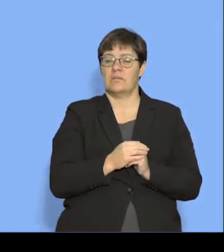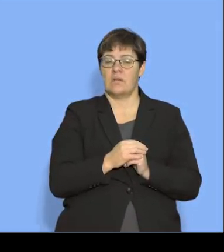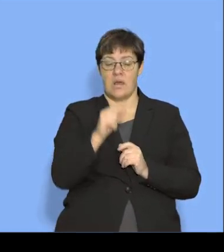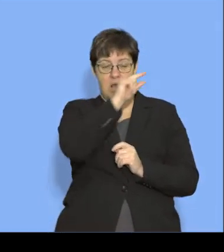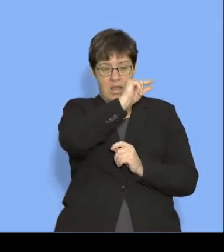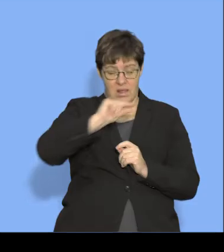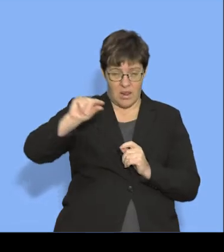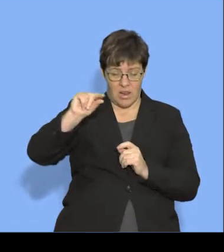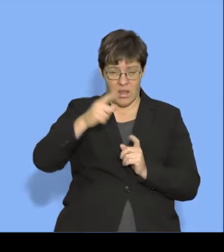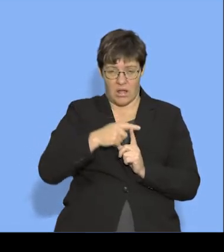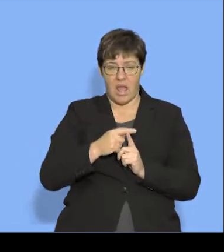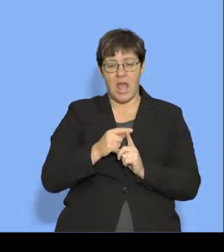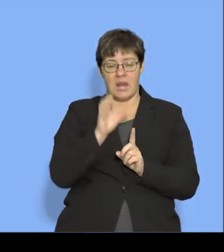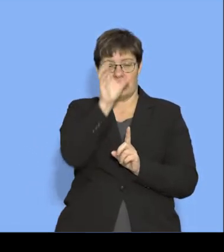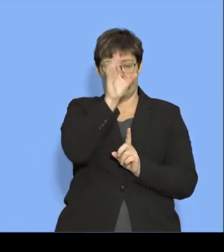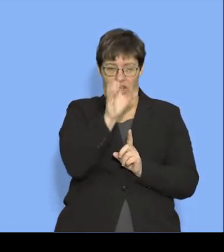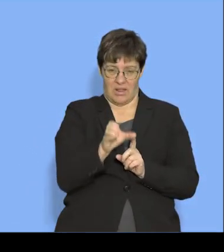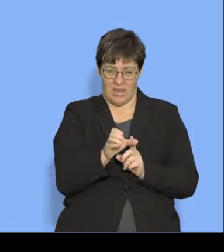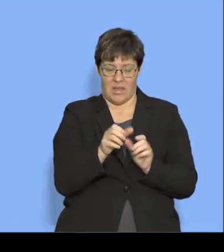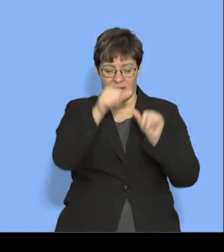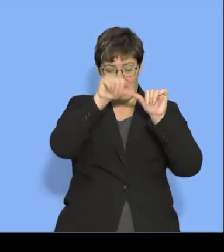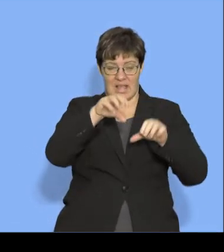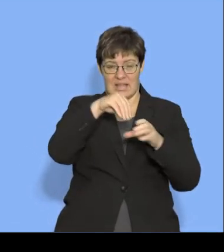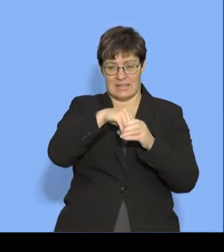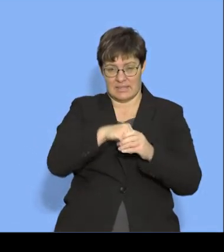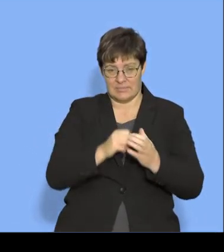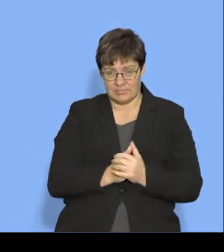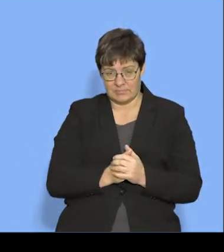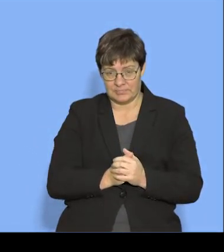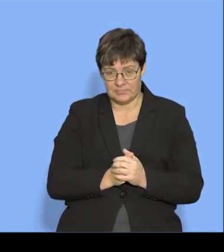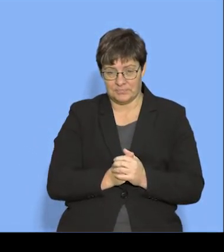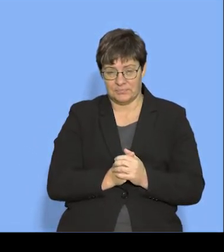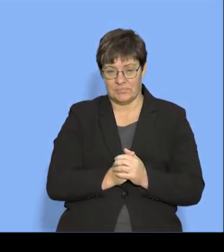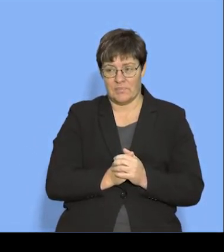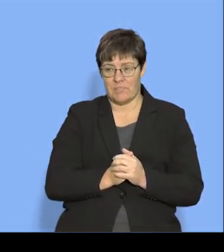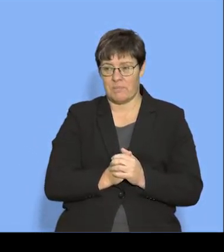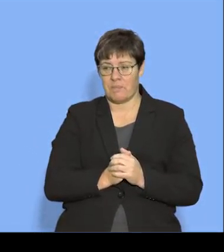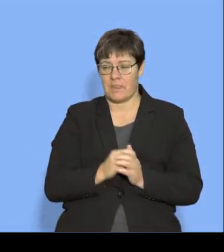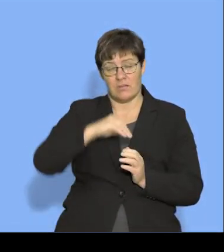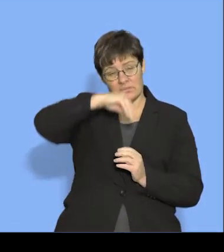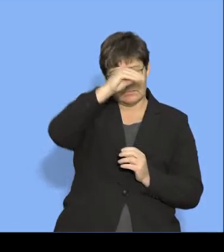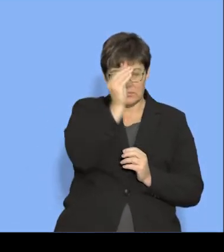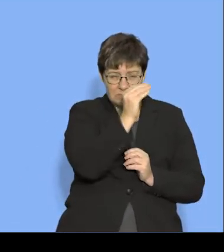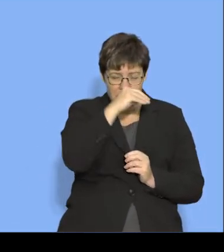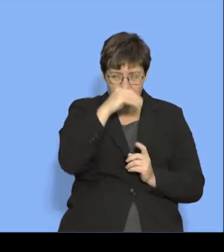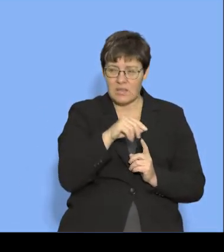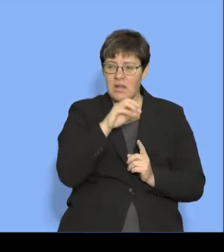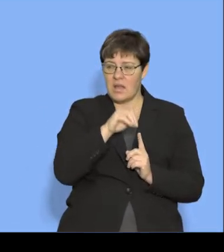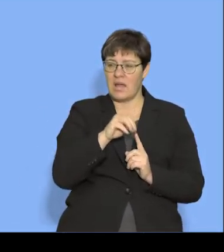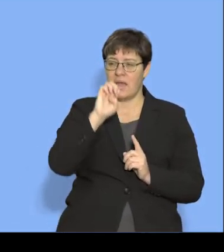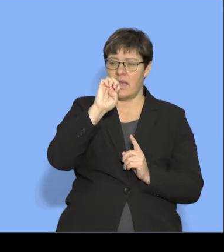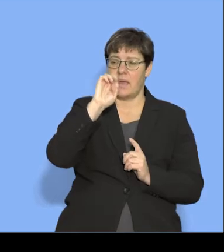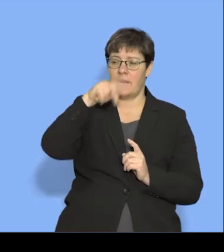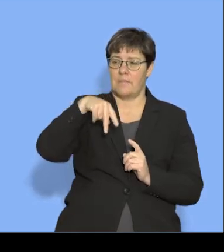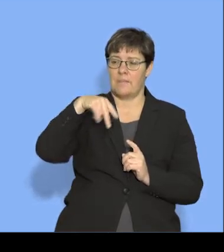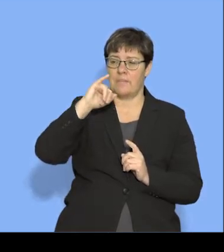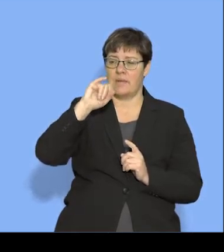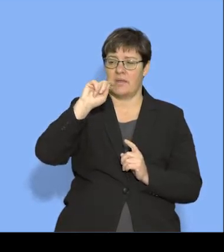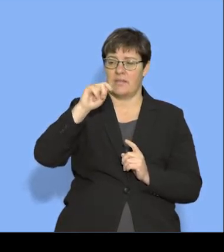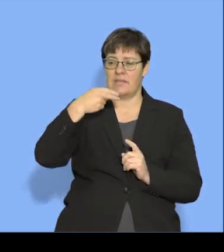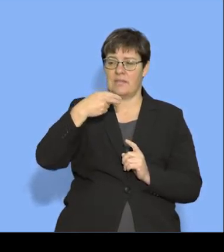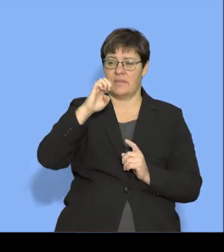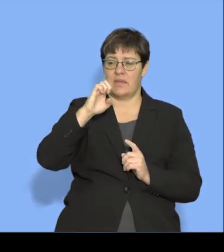of your longitudinal muscles followed with your circular muscles in there. A highly folded inner epithelial